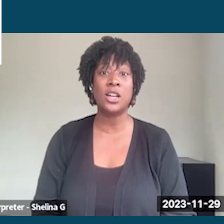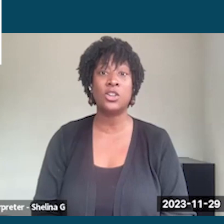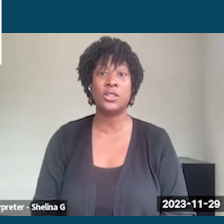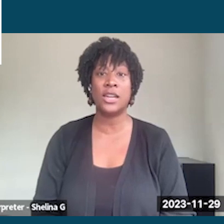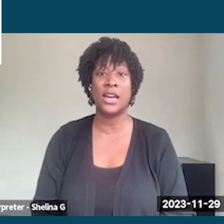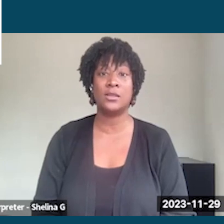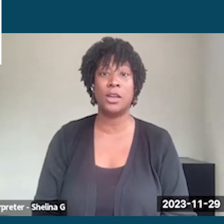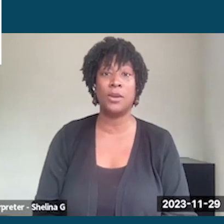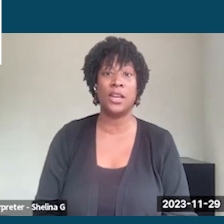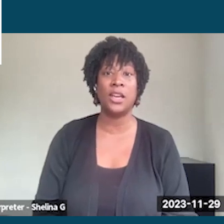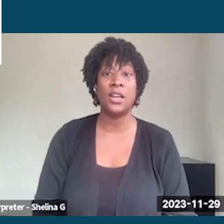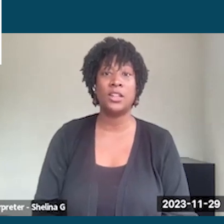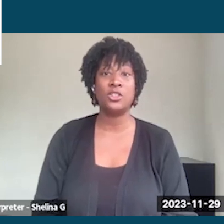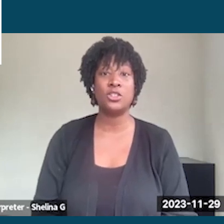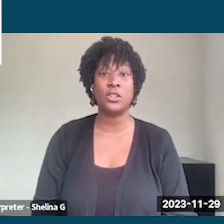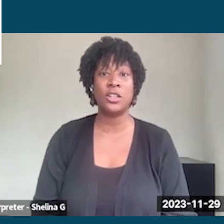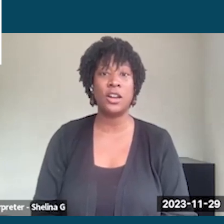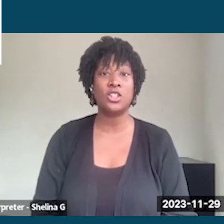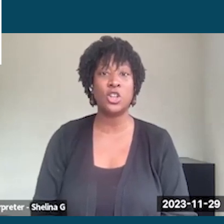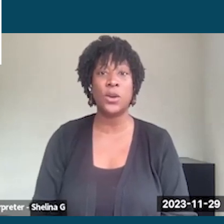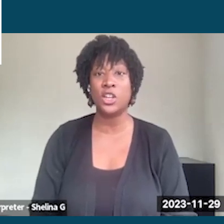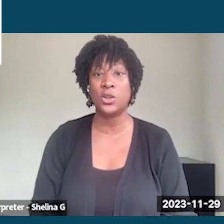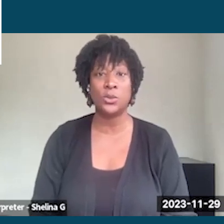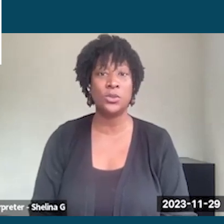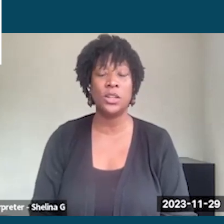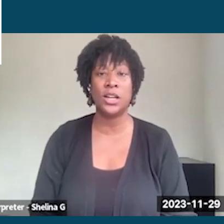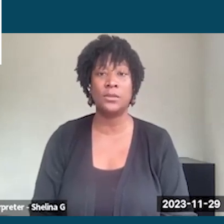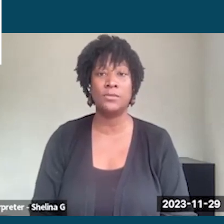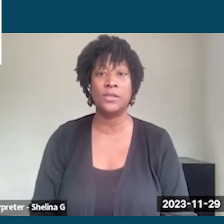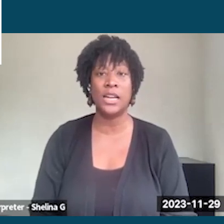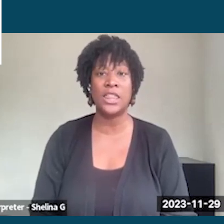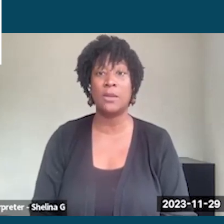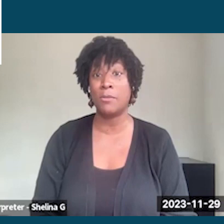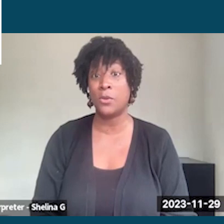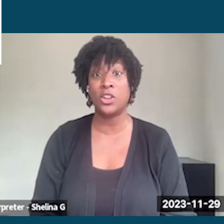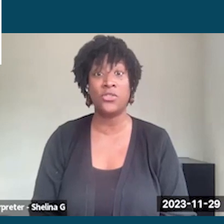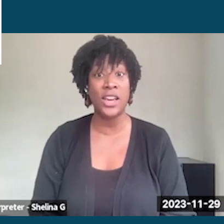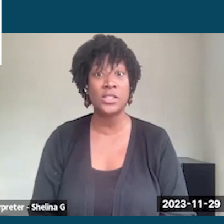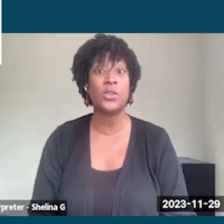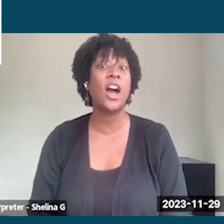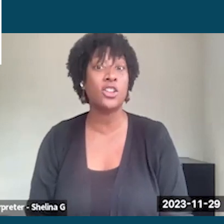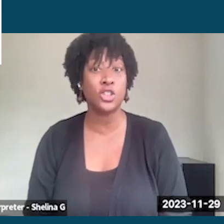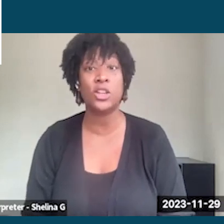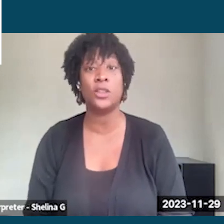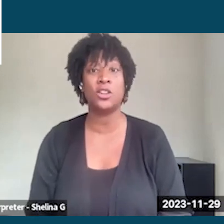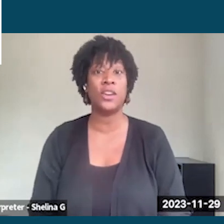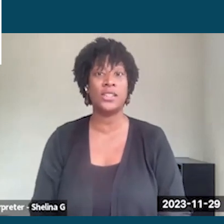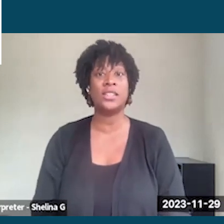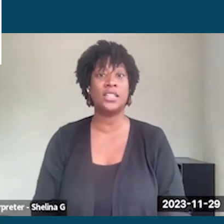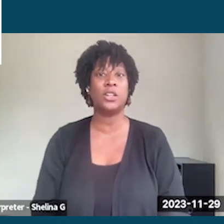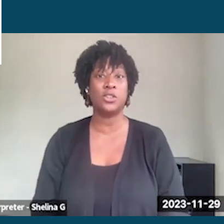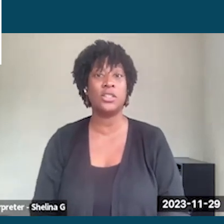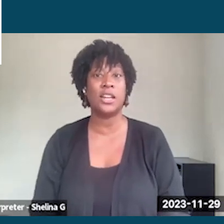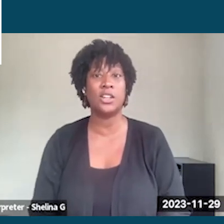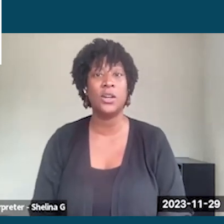who doesn't understand, maybe they're not showing you anything maybe with their face, or they are showing you with their